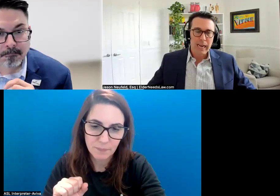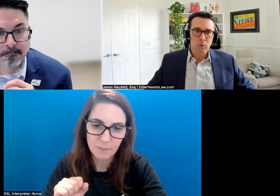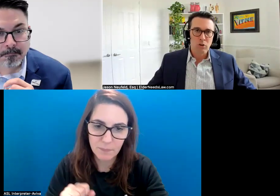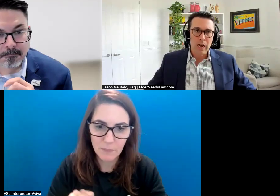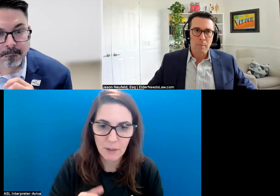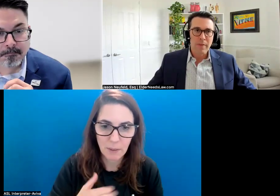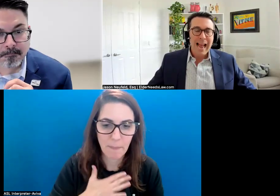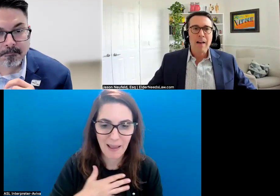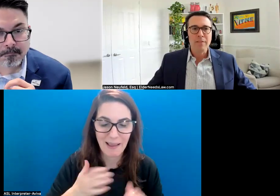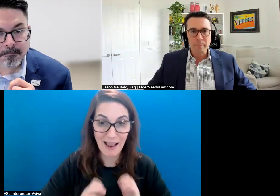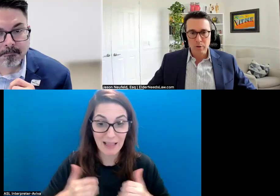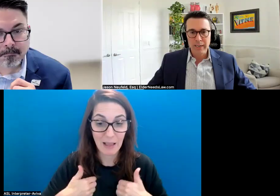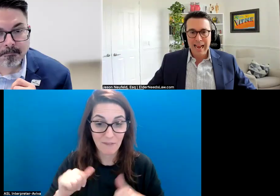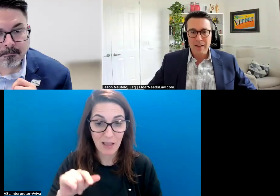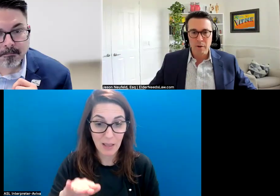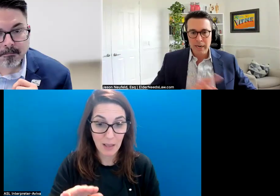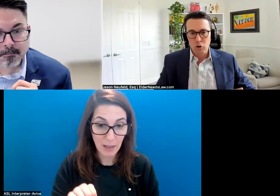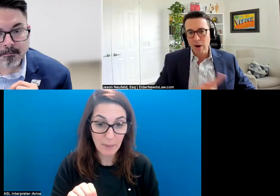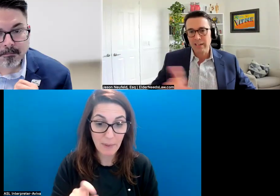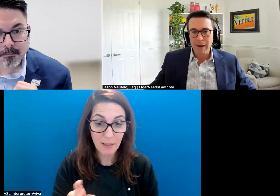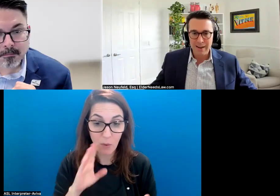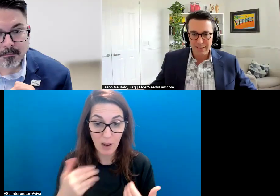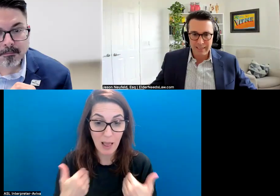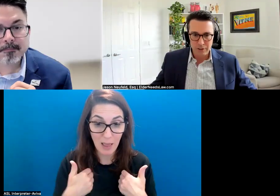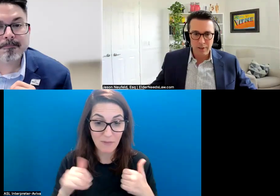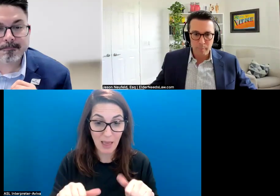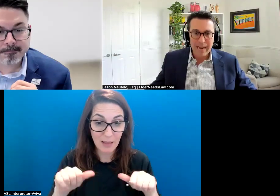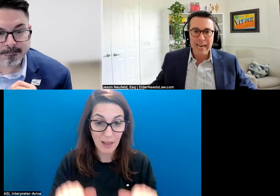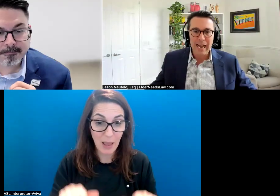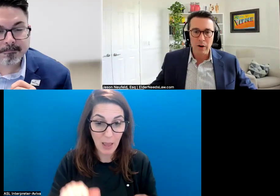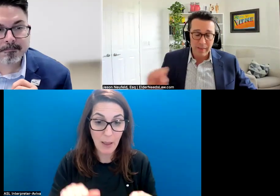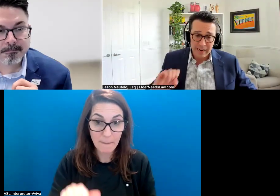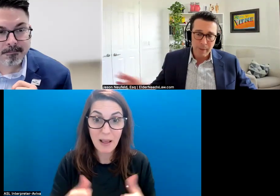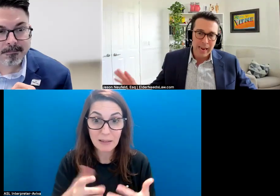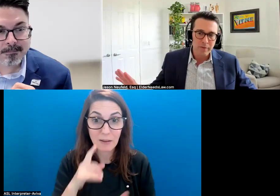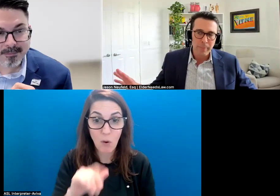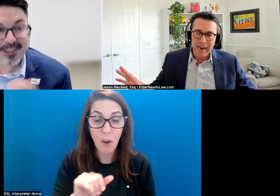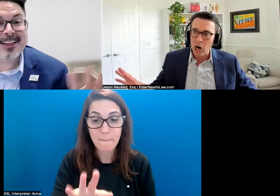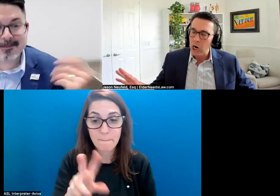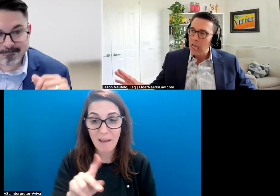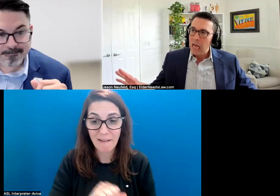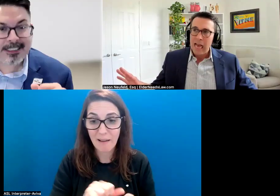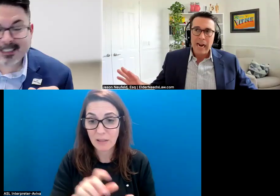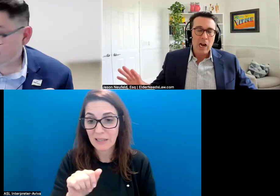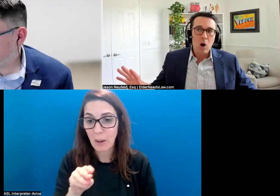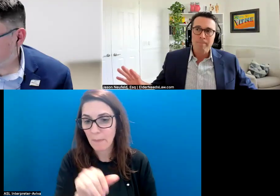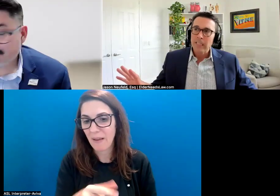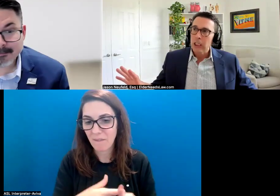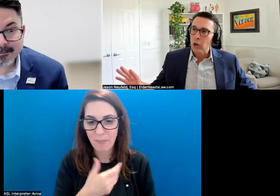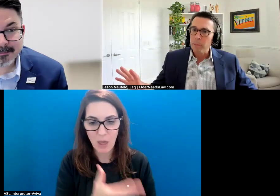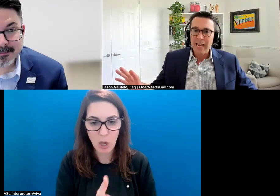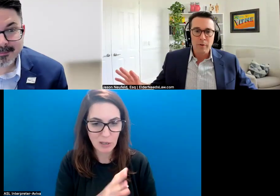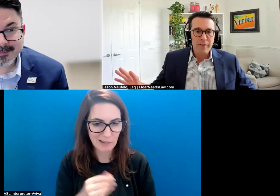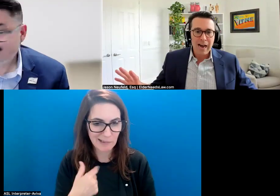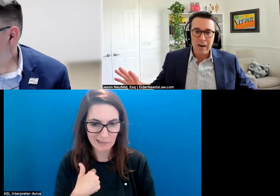ABLE accounts, they have the ability to have the money direct deposited into their bank account and they can pay from there. Yep, And I exactly. go,